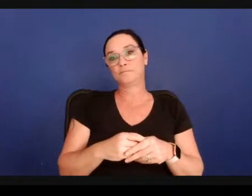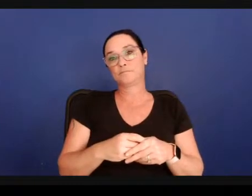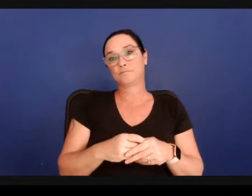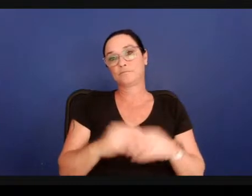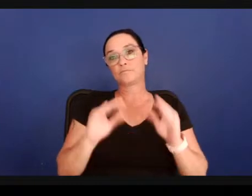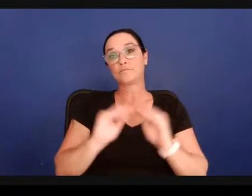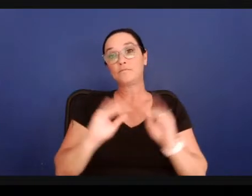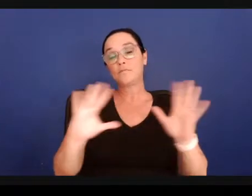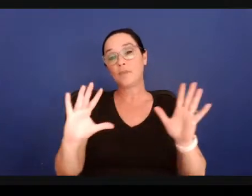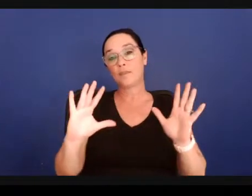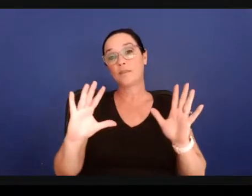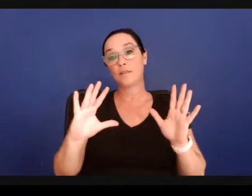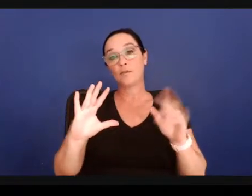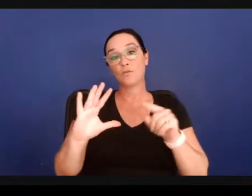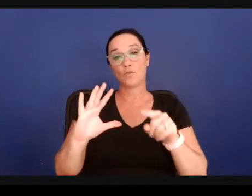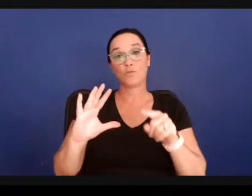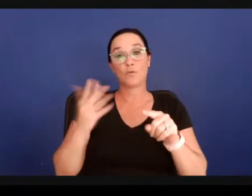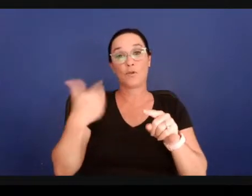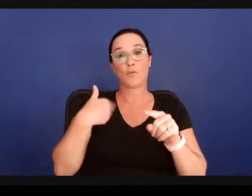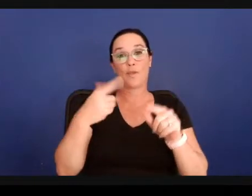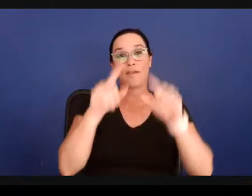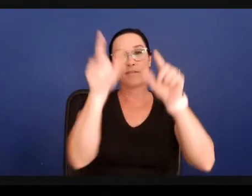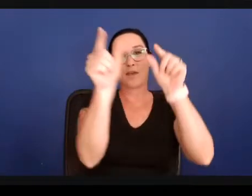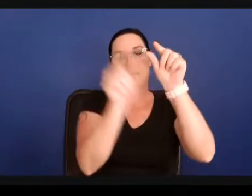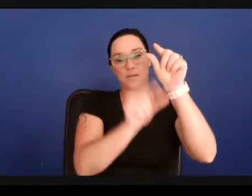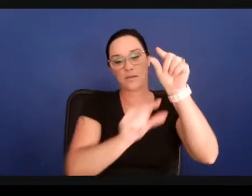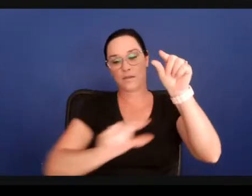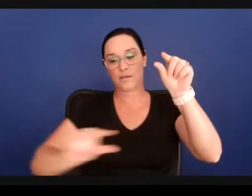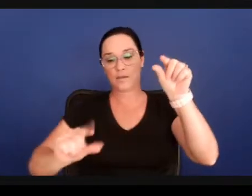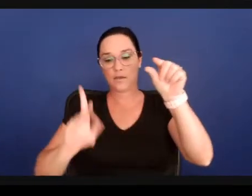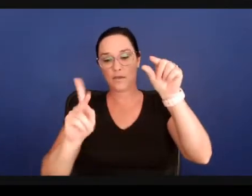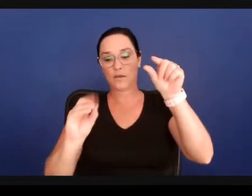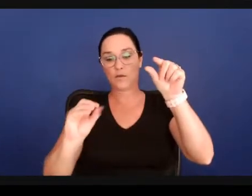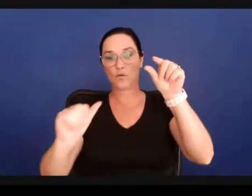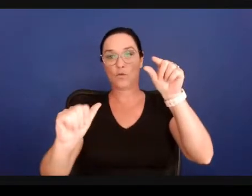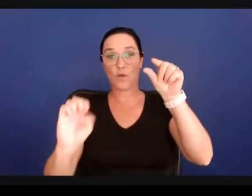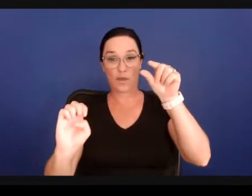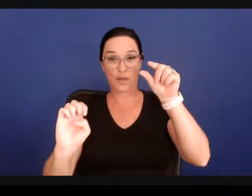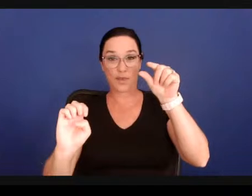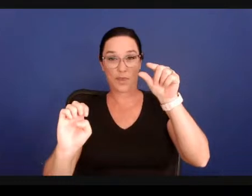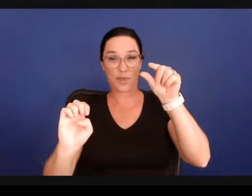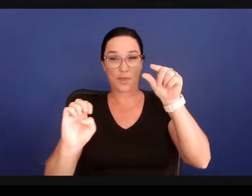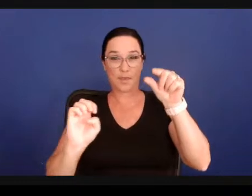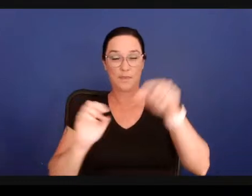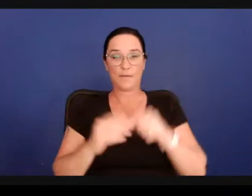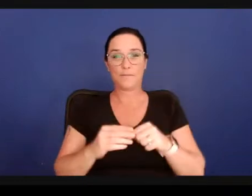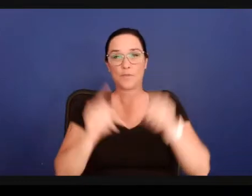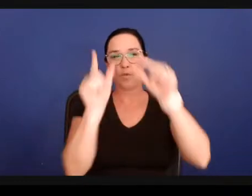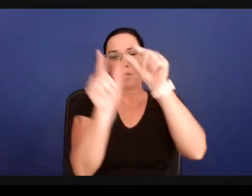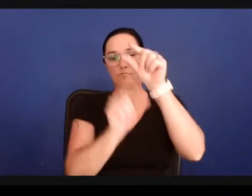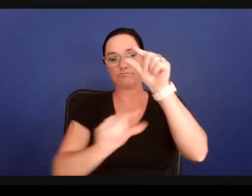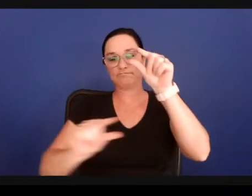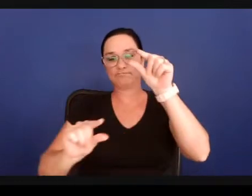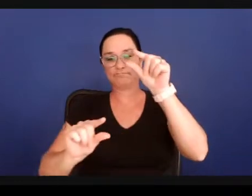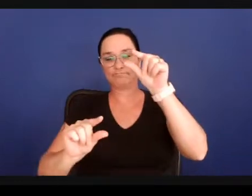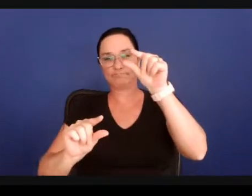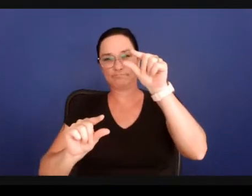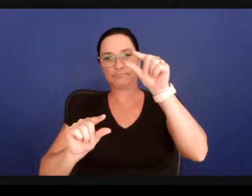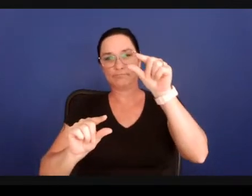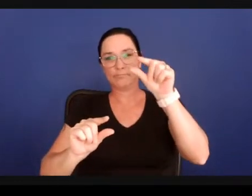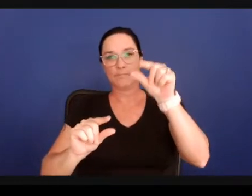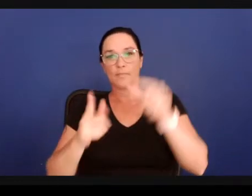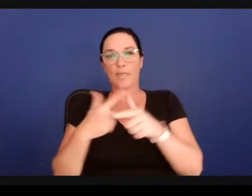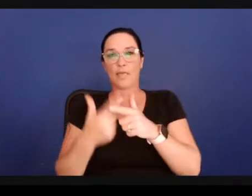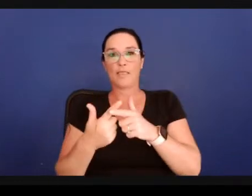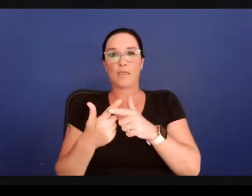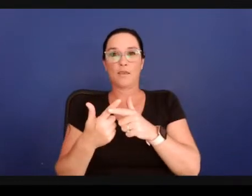have this bend towards the Kauai in place right here. So it's a little bit of a dog leg happening here. And this is a series